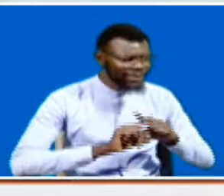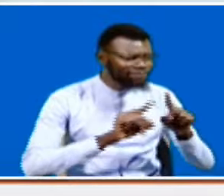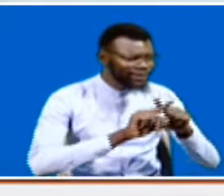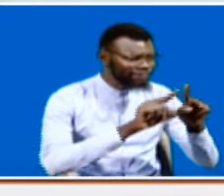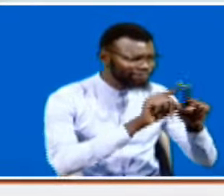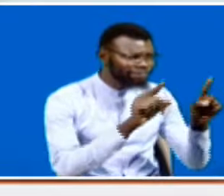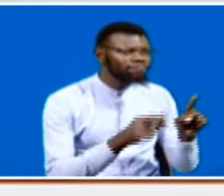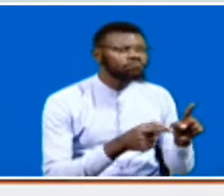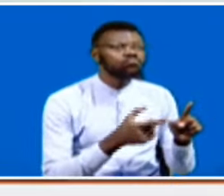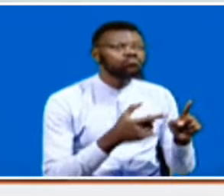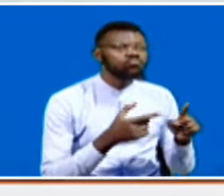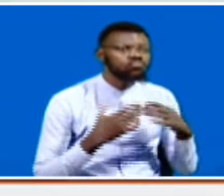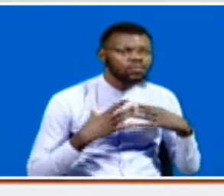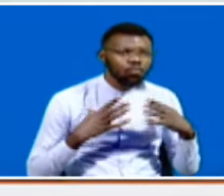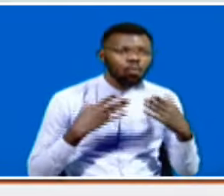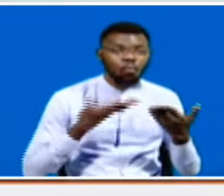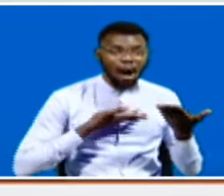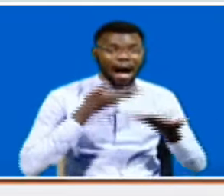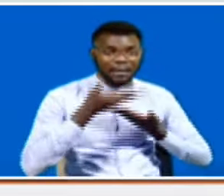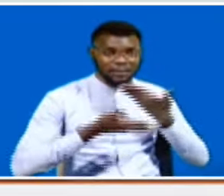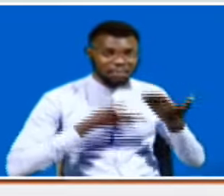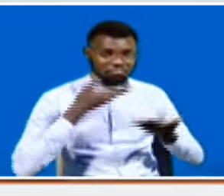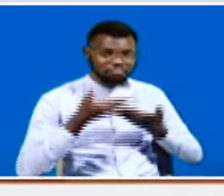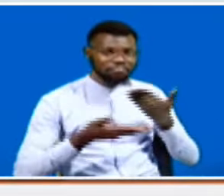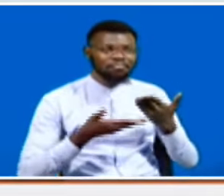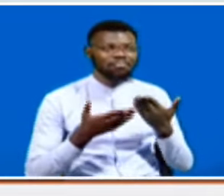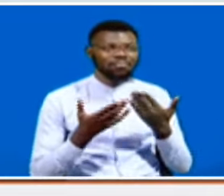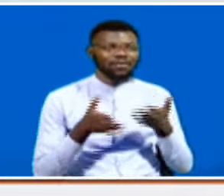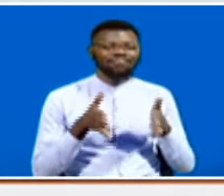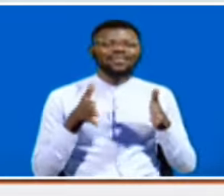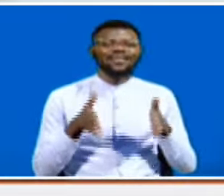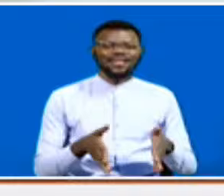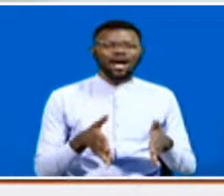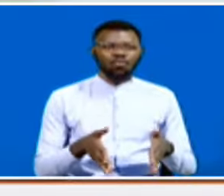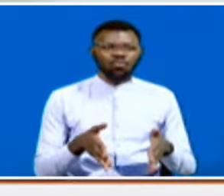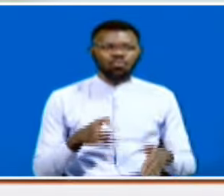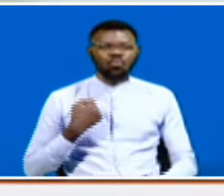which makes it possible for us to make generalizations across